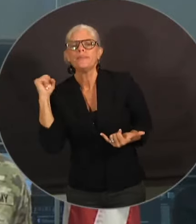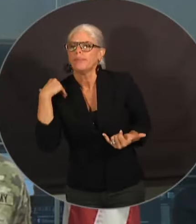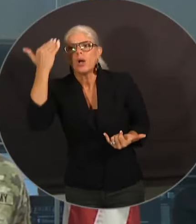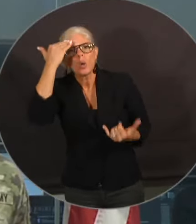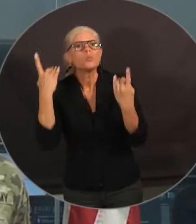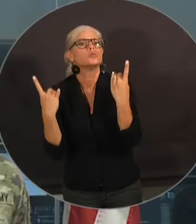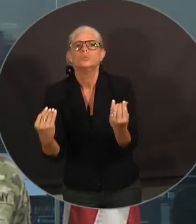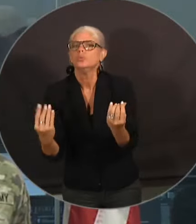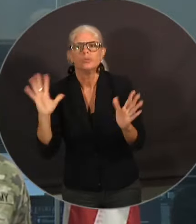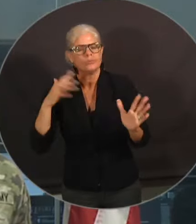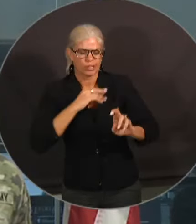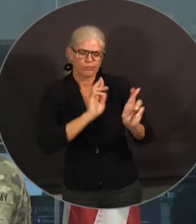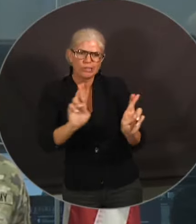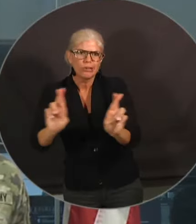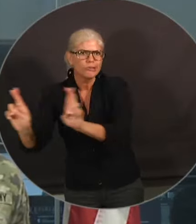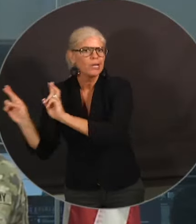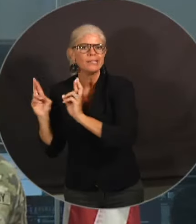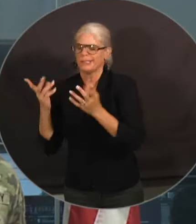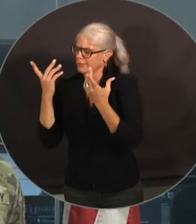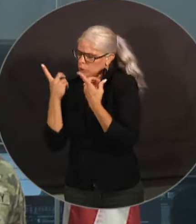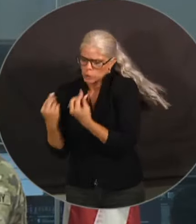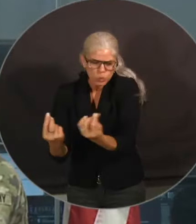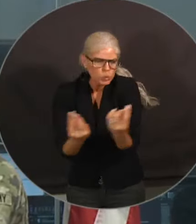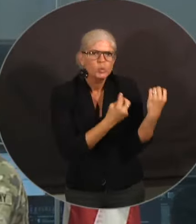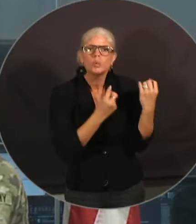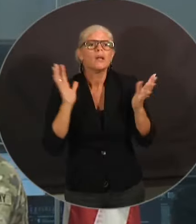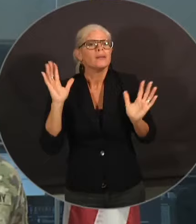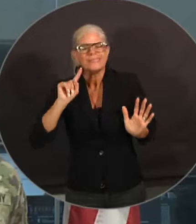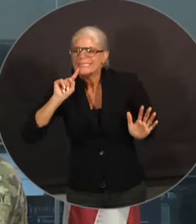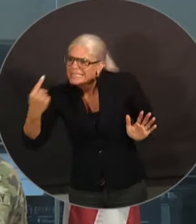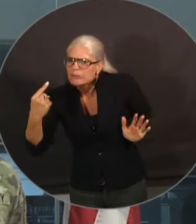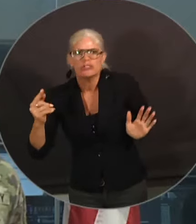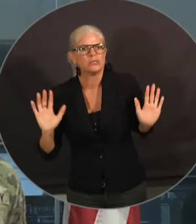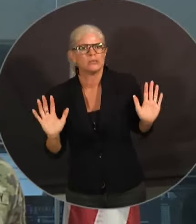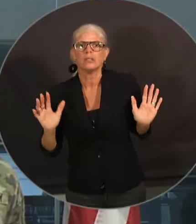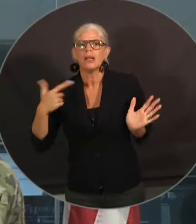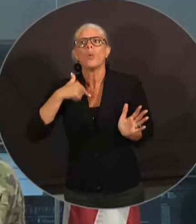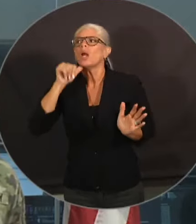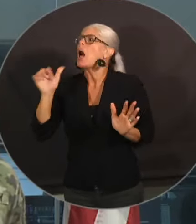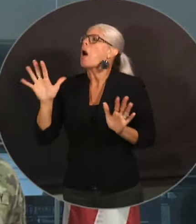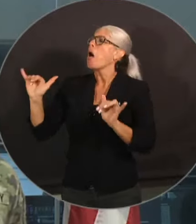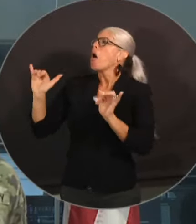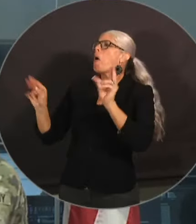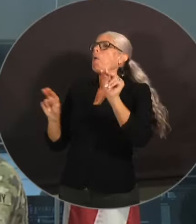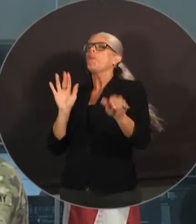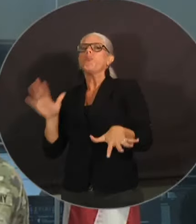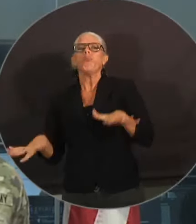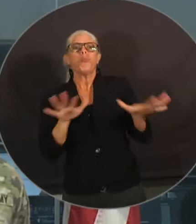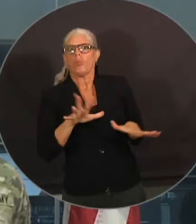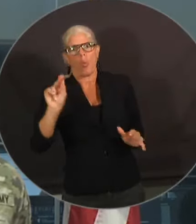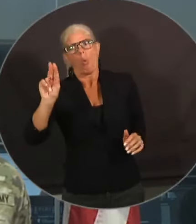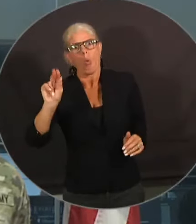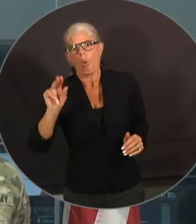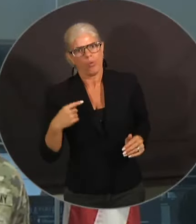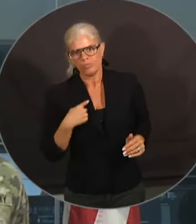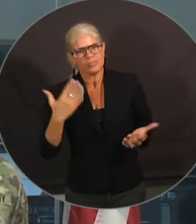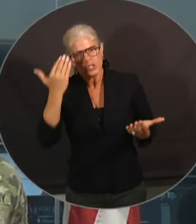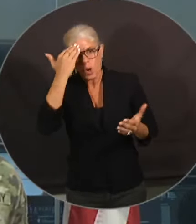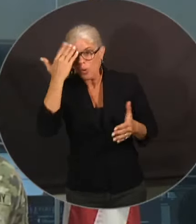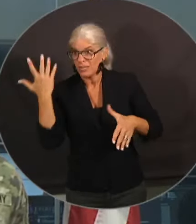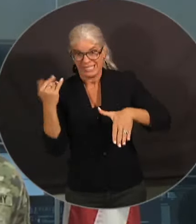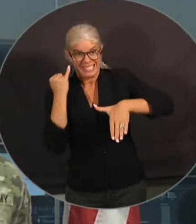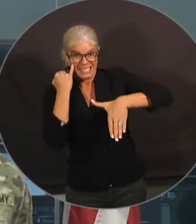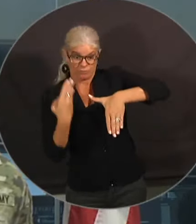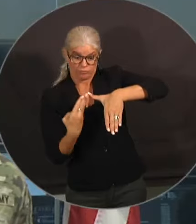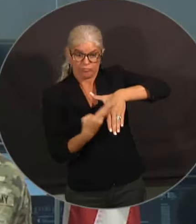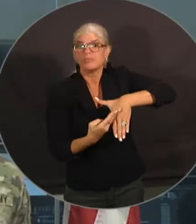from local up, people are taking it really seriously, and we're going to respond accordingly. But this track change is going to